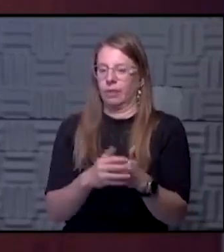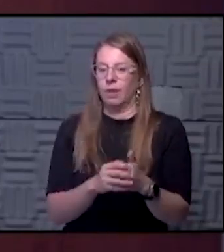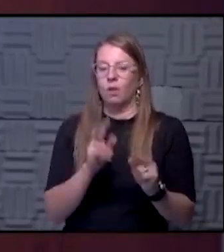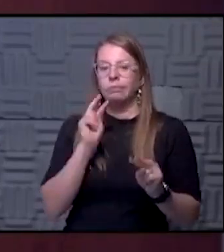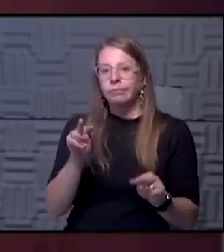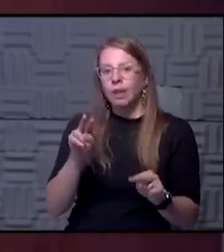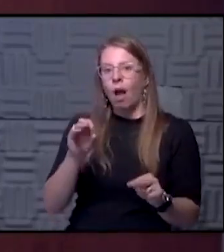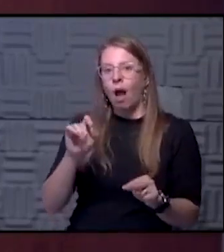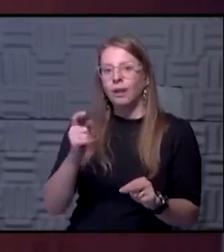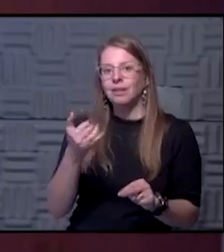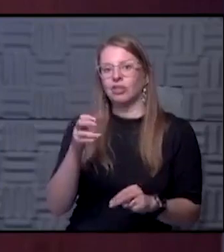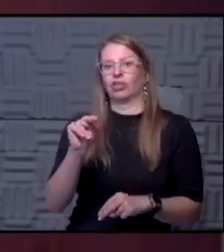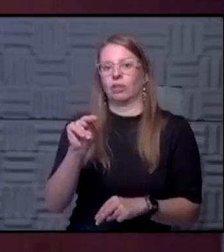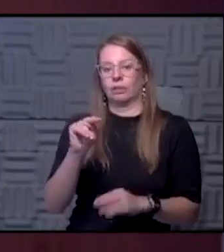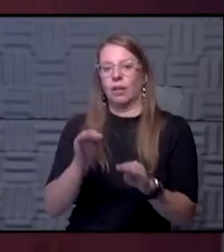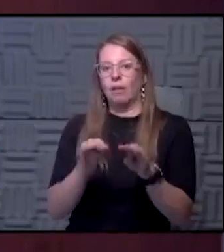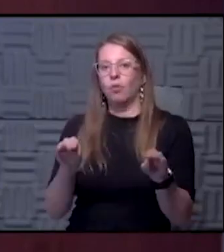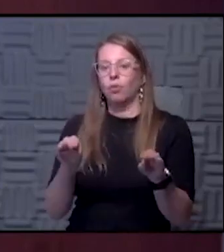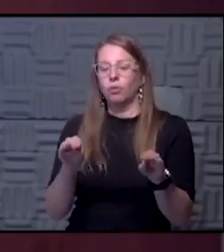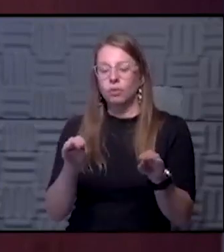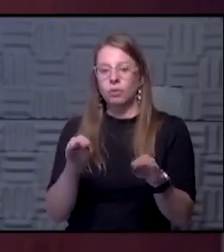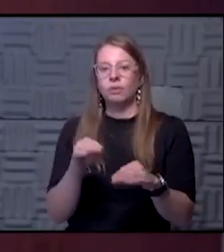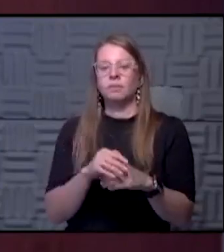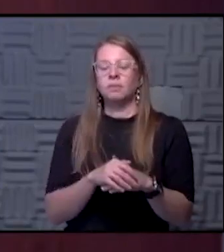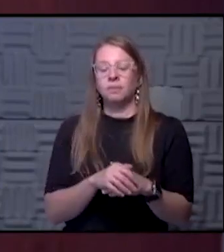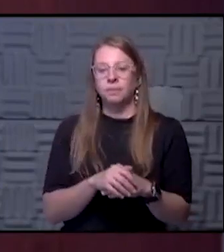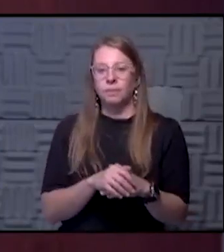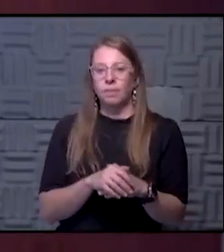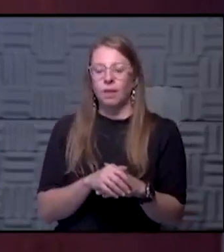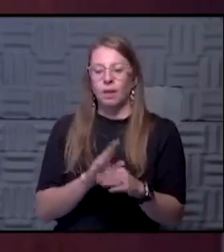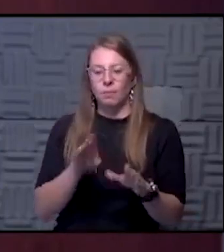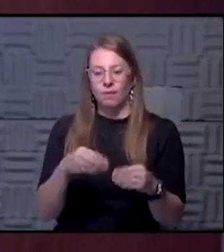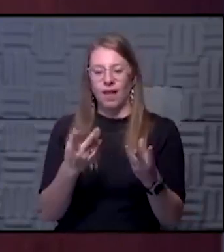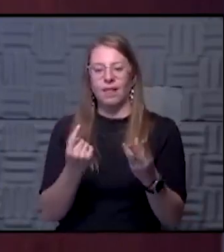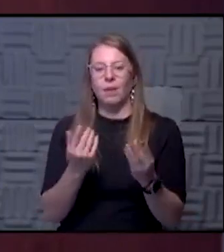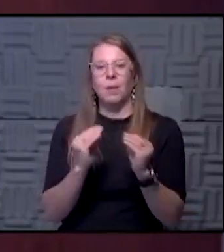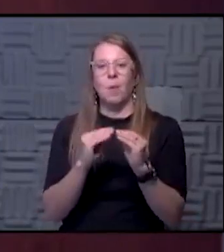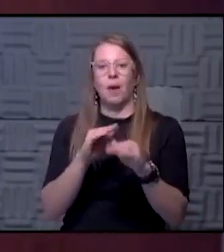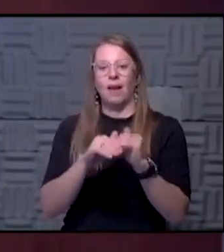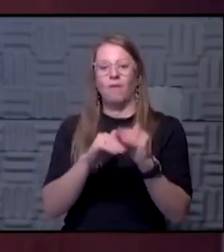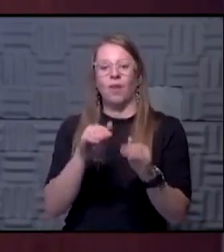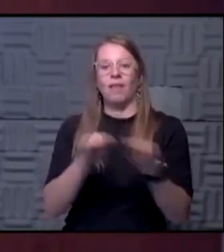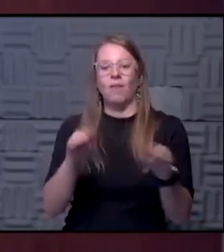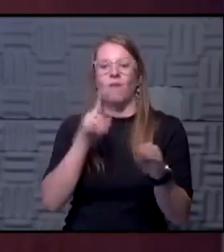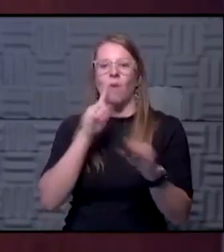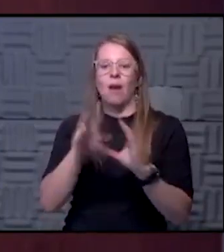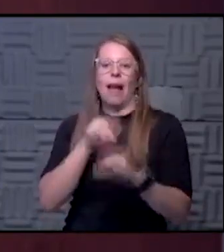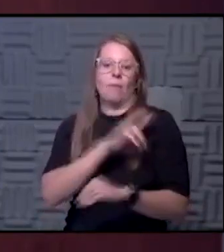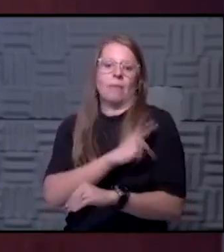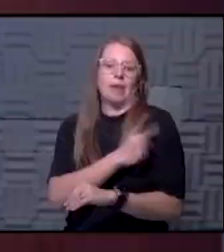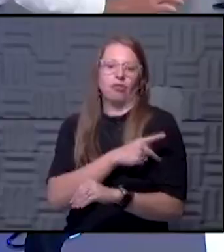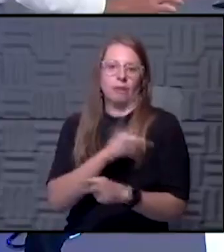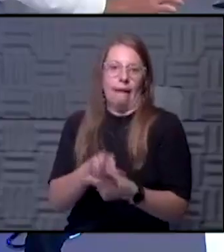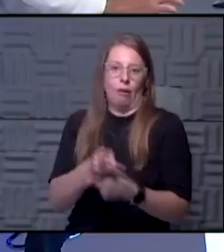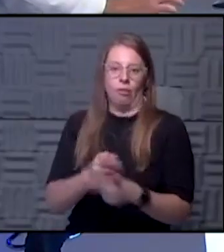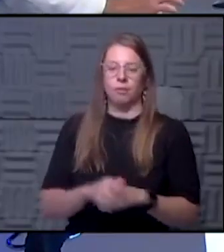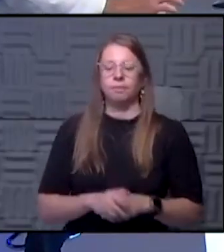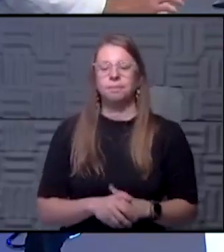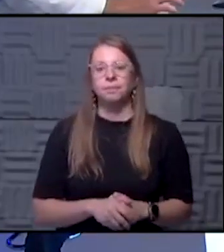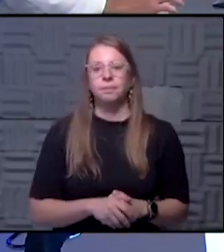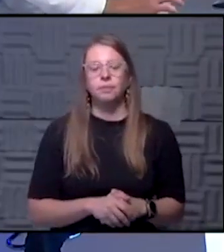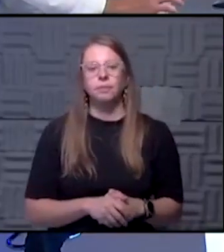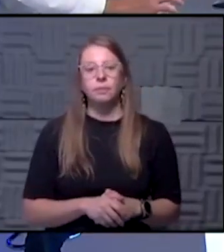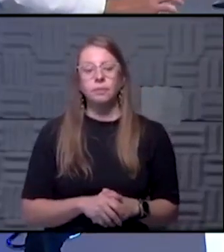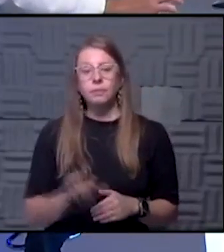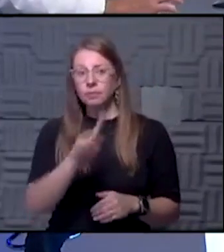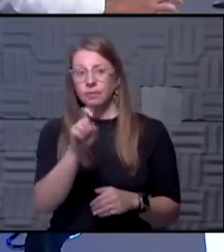oxygen levels, things that, give us a little bit more comfort level in managing our patients on the outpatient side. Mario, one question would be, can